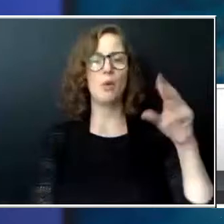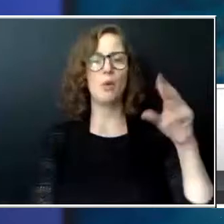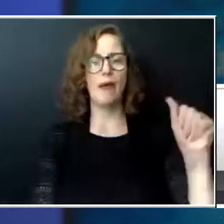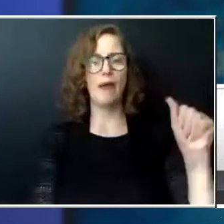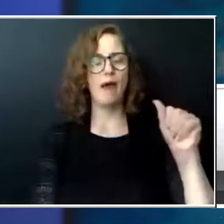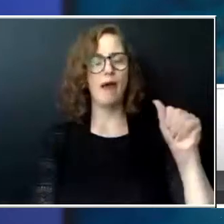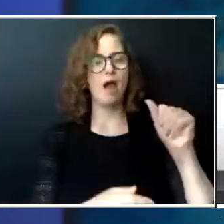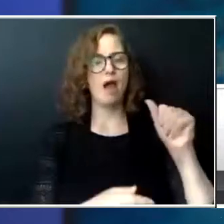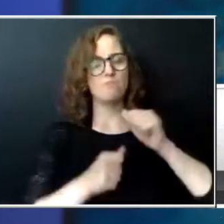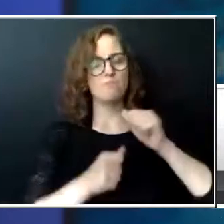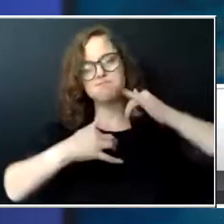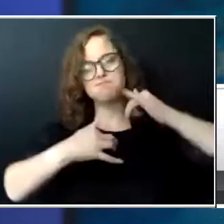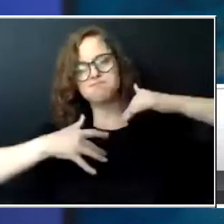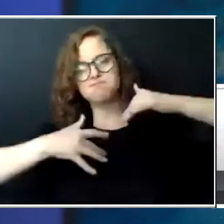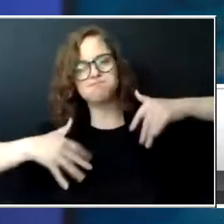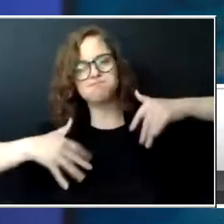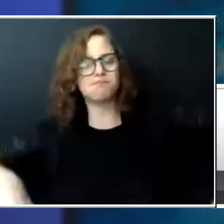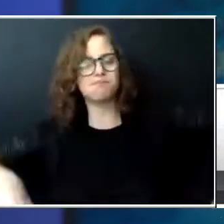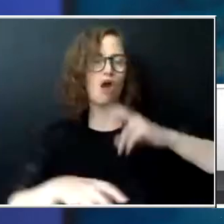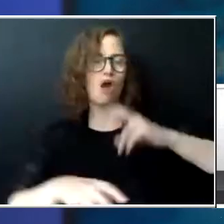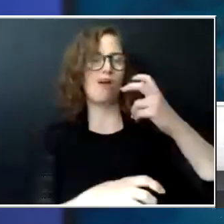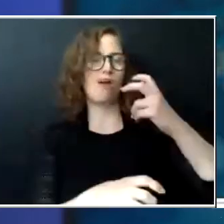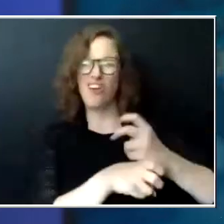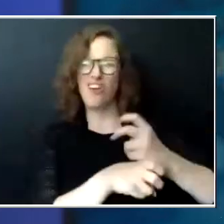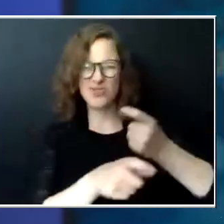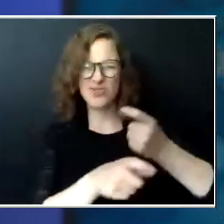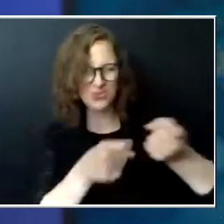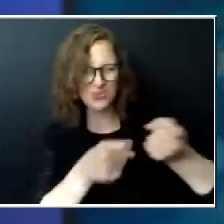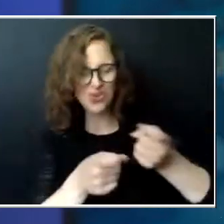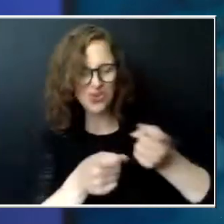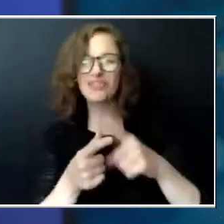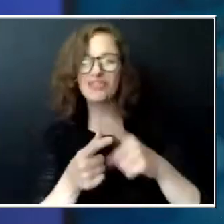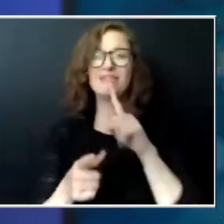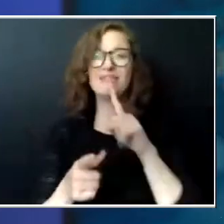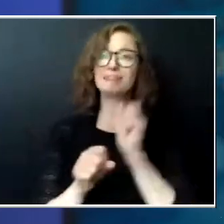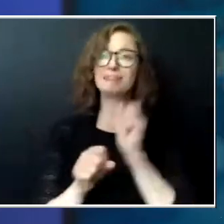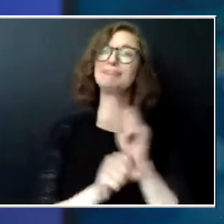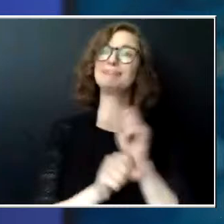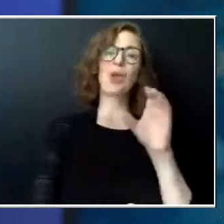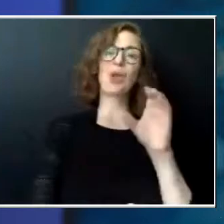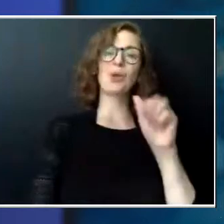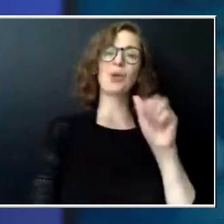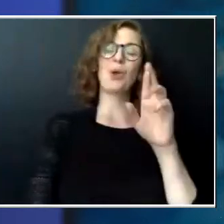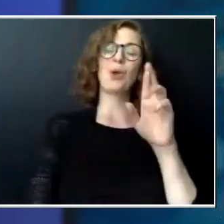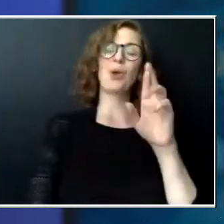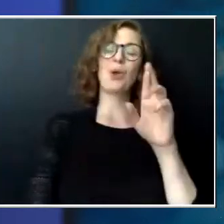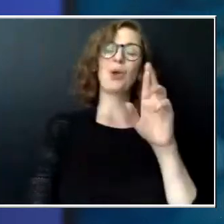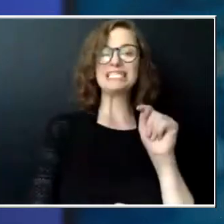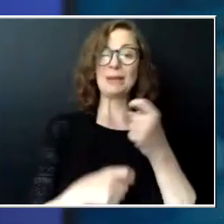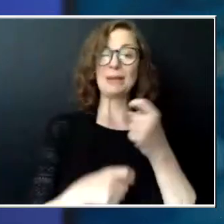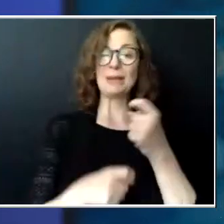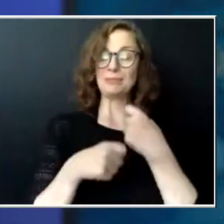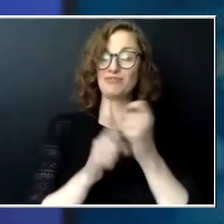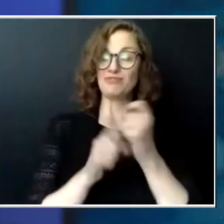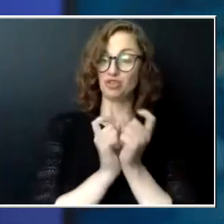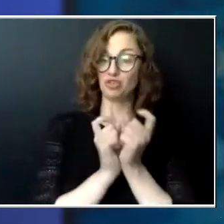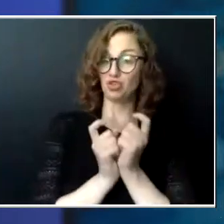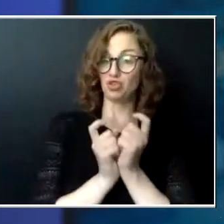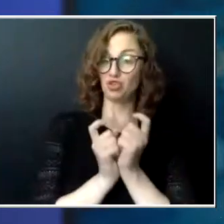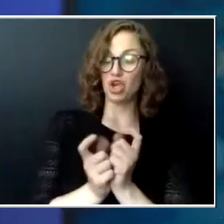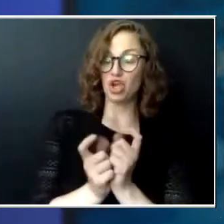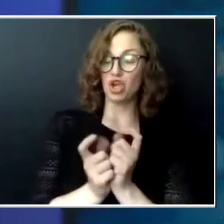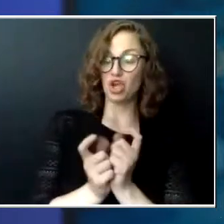the actual CAR T manufacturer, which is supposed to be one of the best therapies out there, was not an option. And this